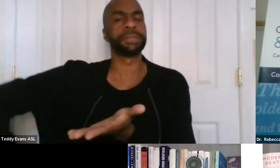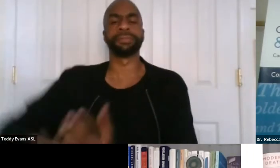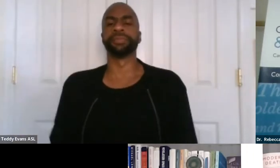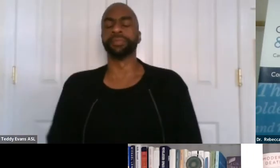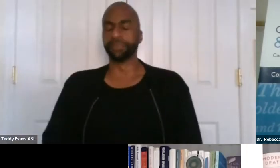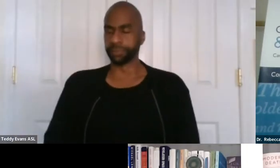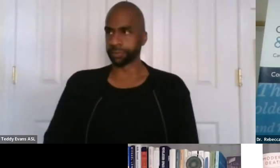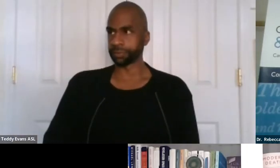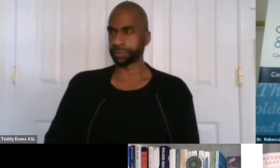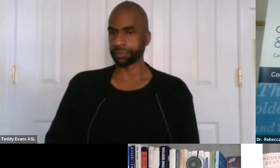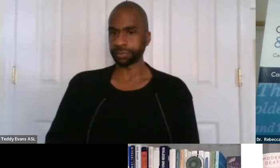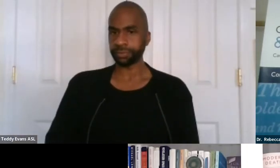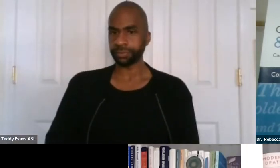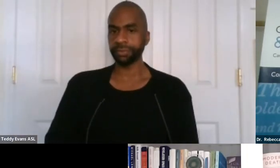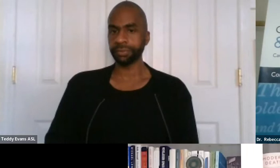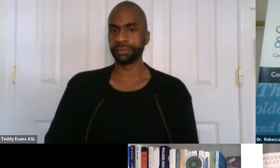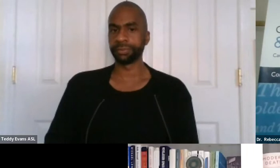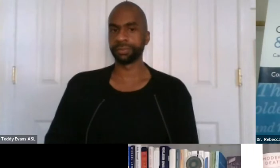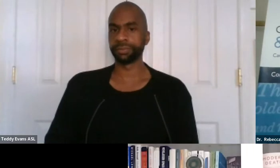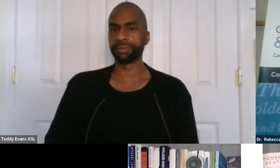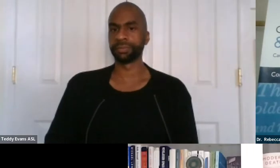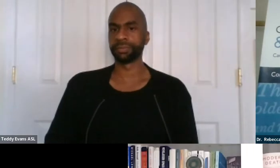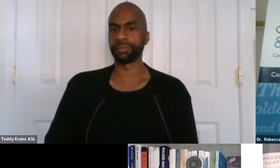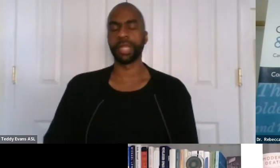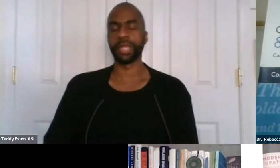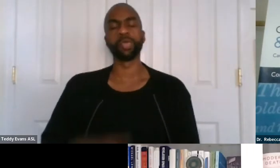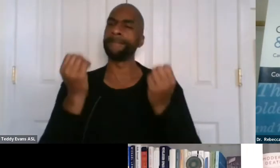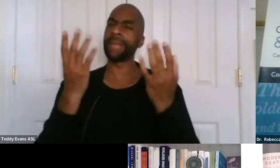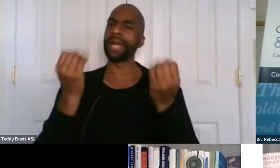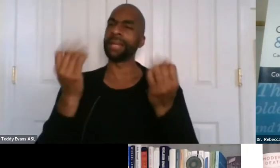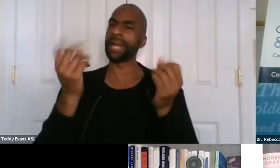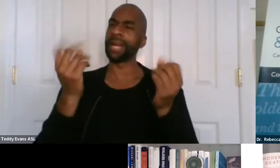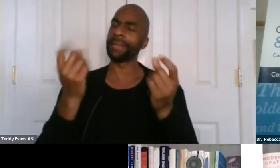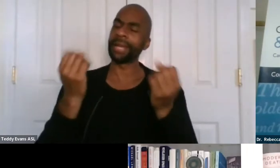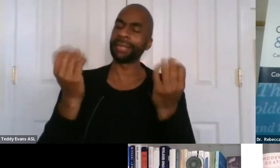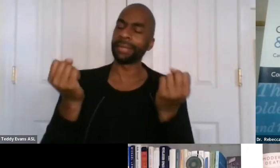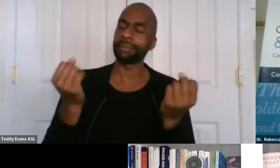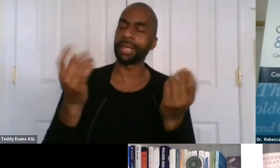on our field. But there's so many loopholes. There's so many spheres